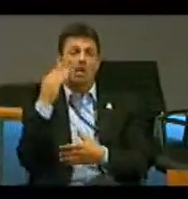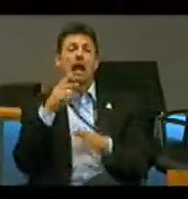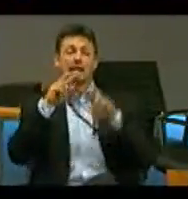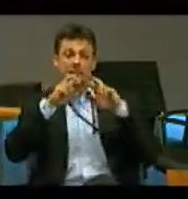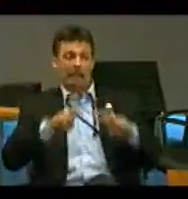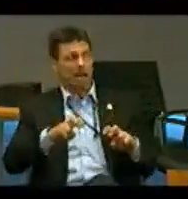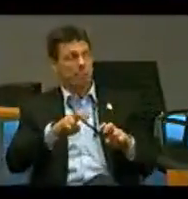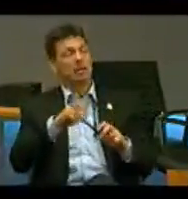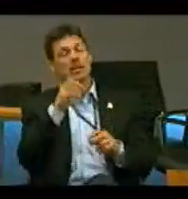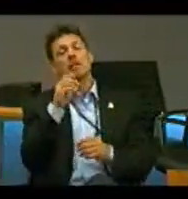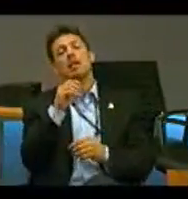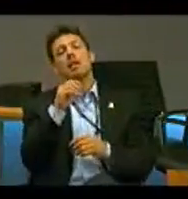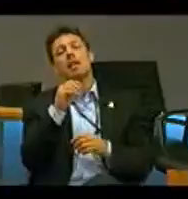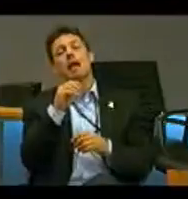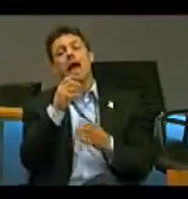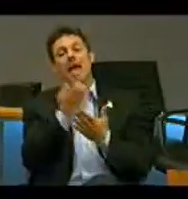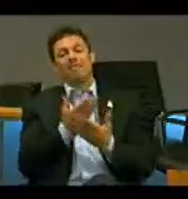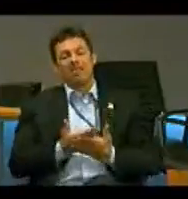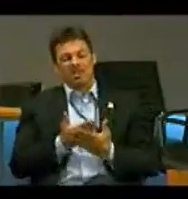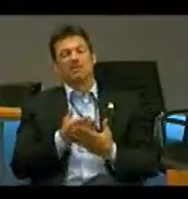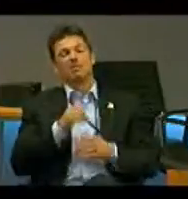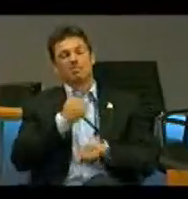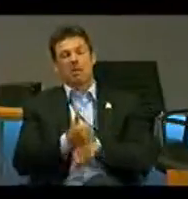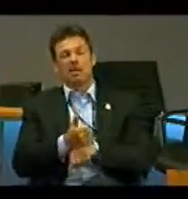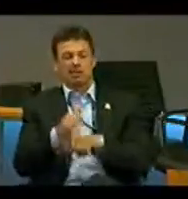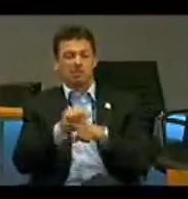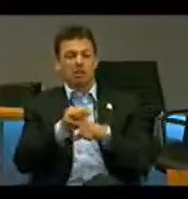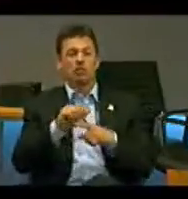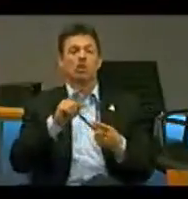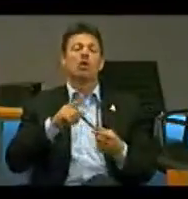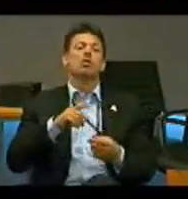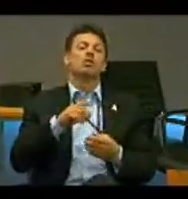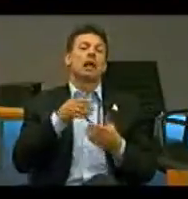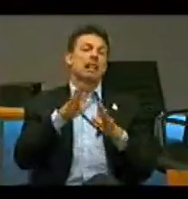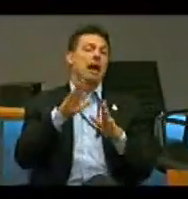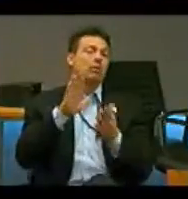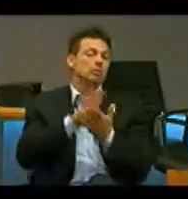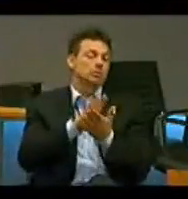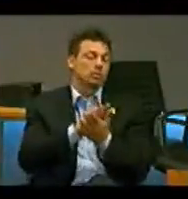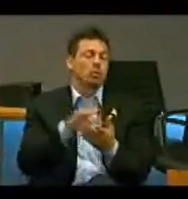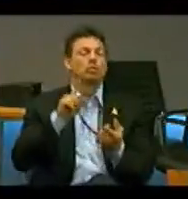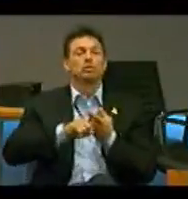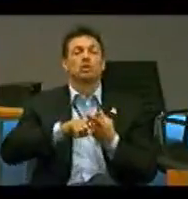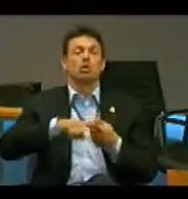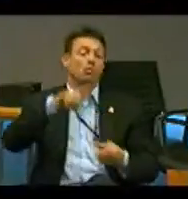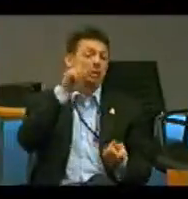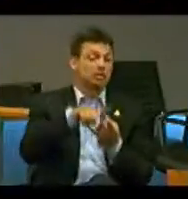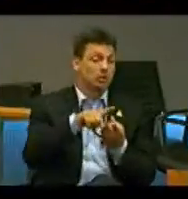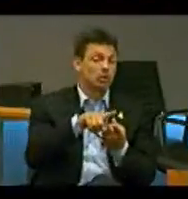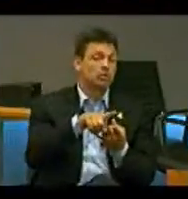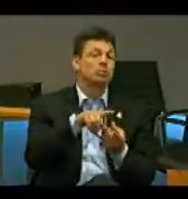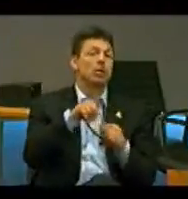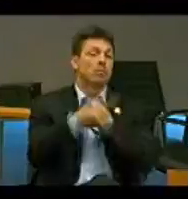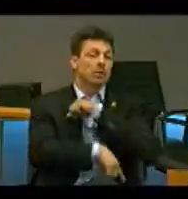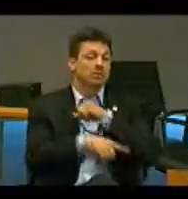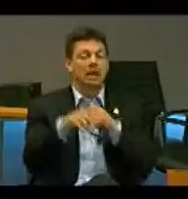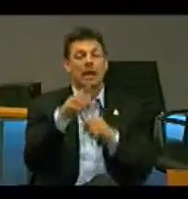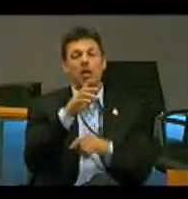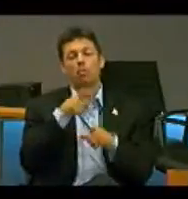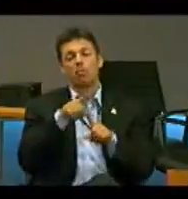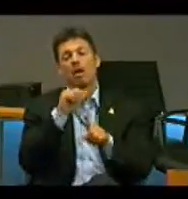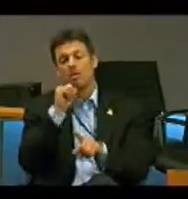of evidence-based practices that allow schools to both reduce, the use of discipline while not suffering